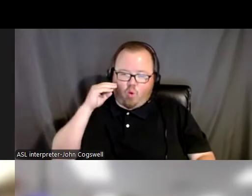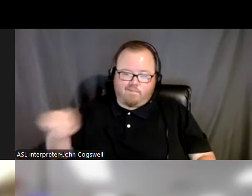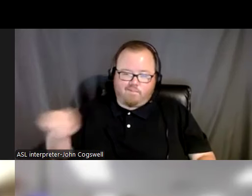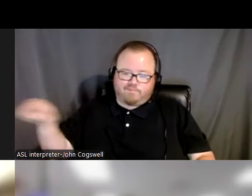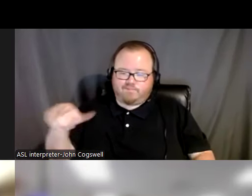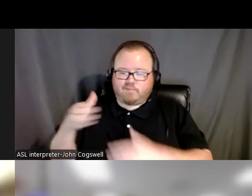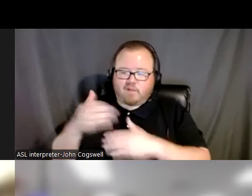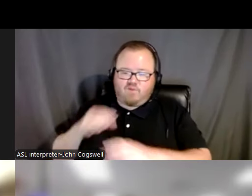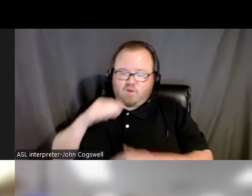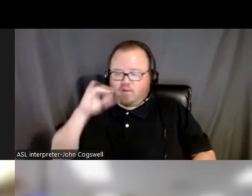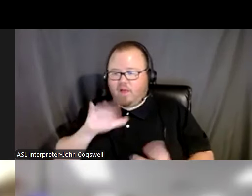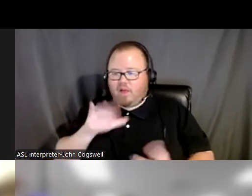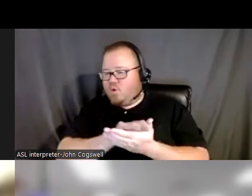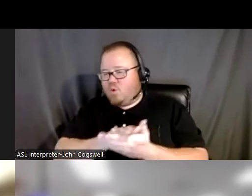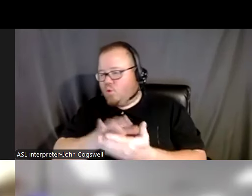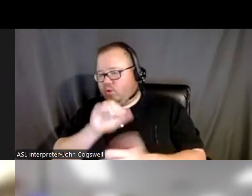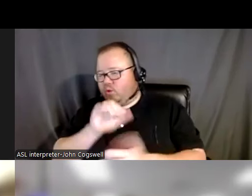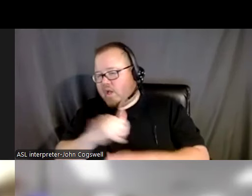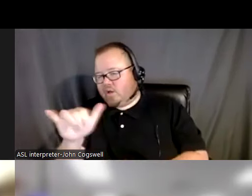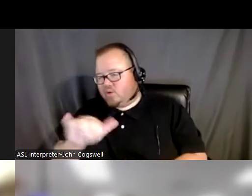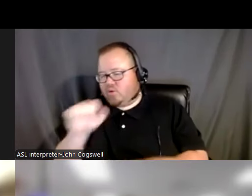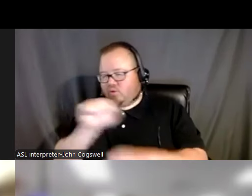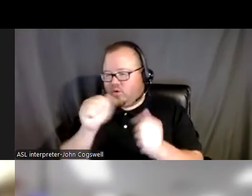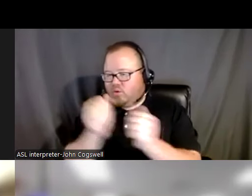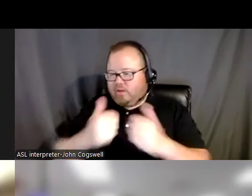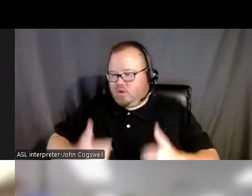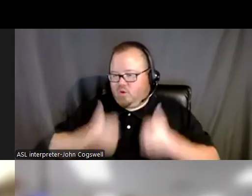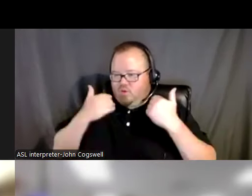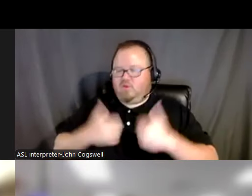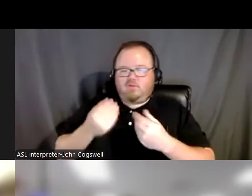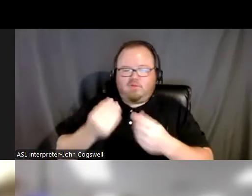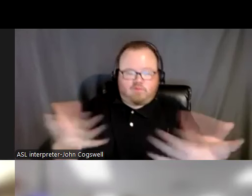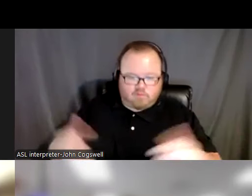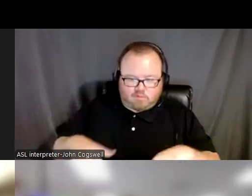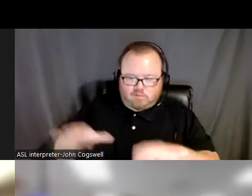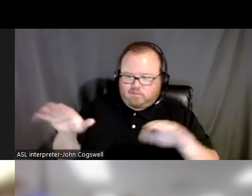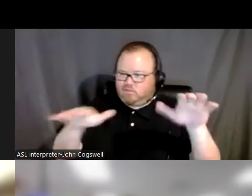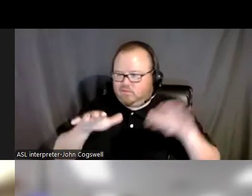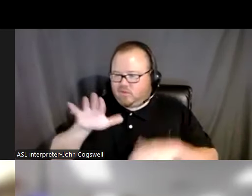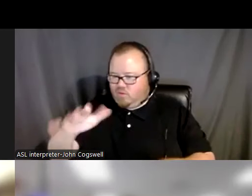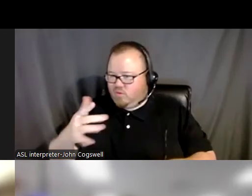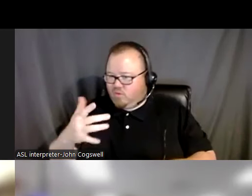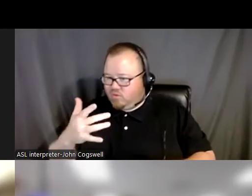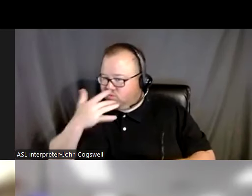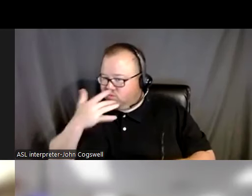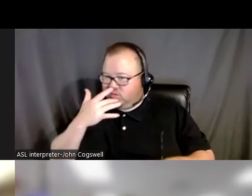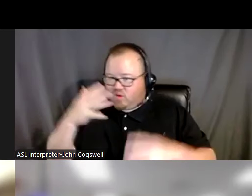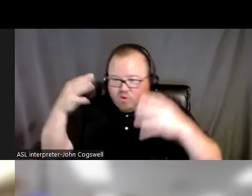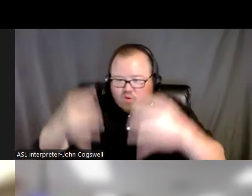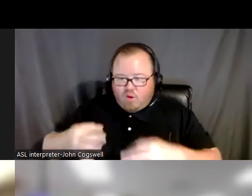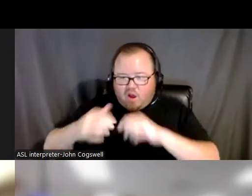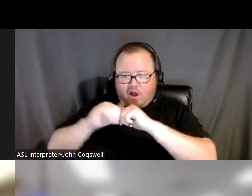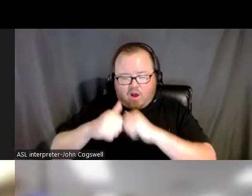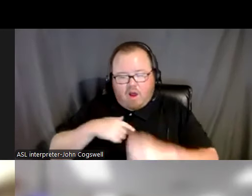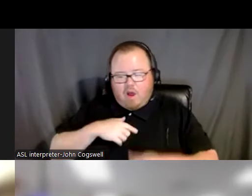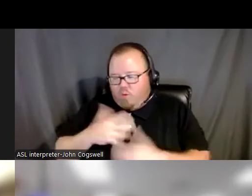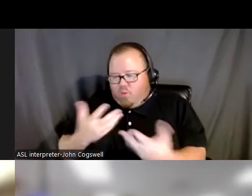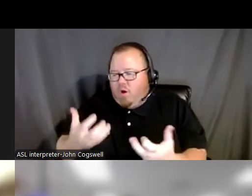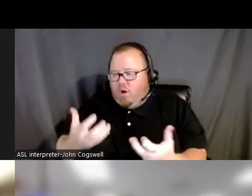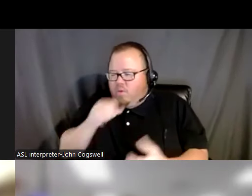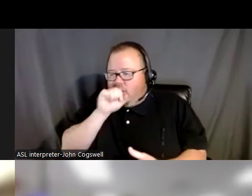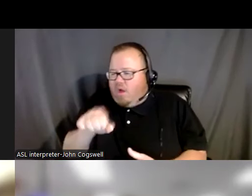going back to like a school setting, working with the youth and them saying, this is their chosen method. I would love for us to be able